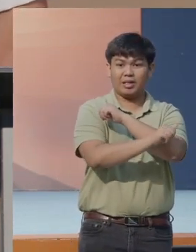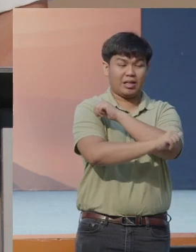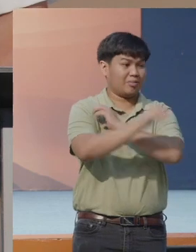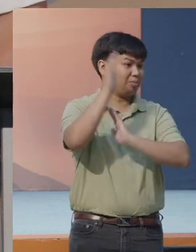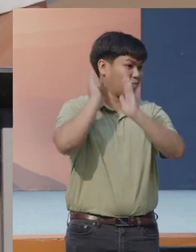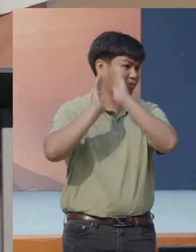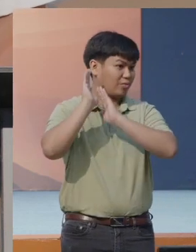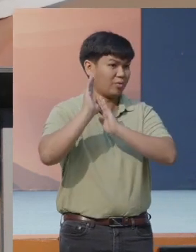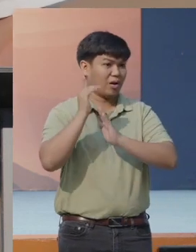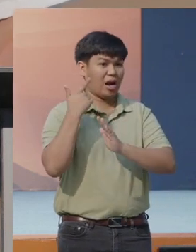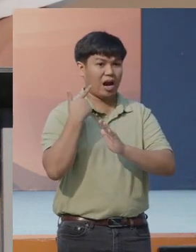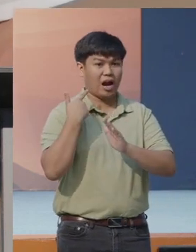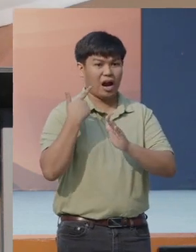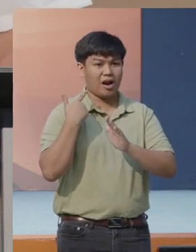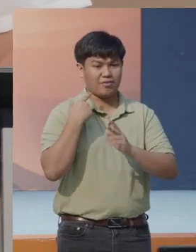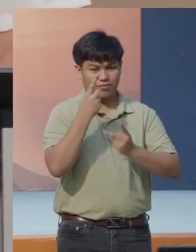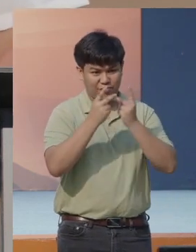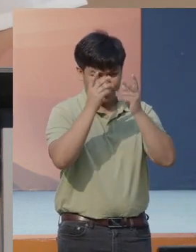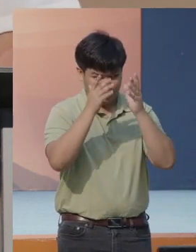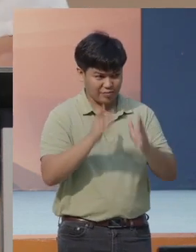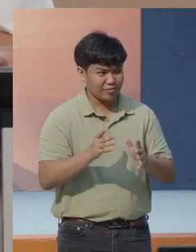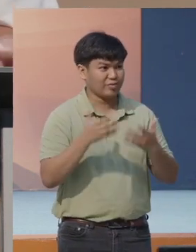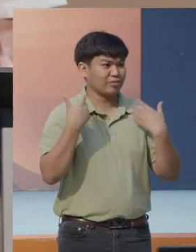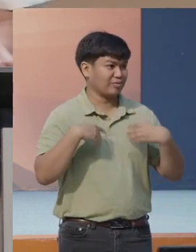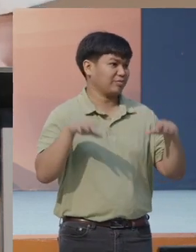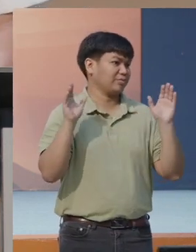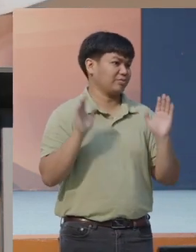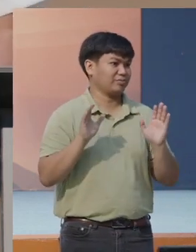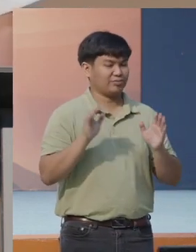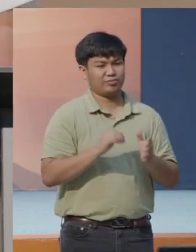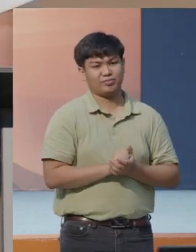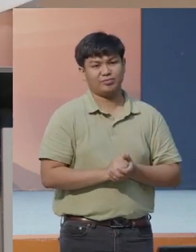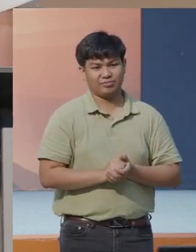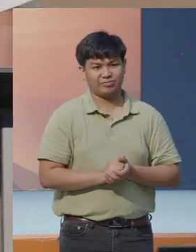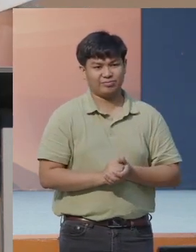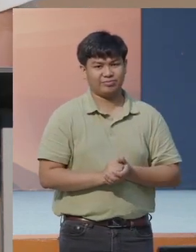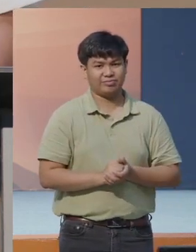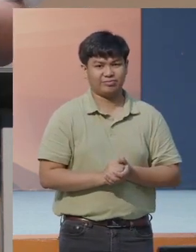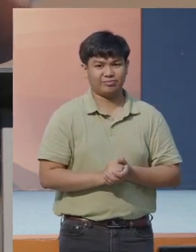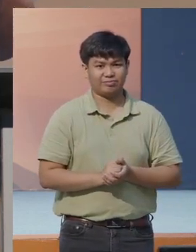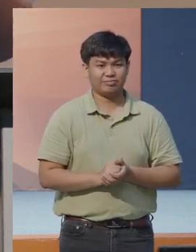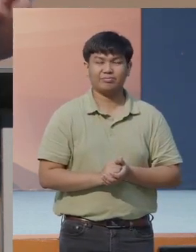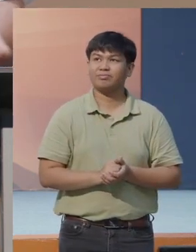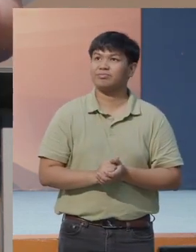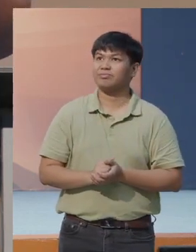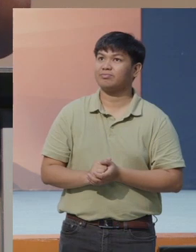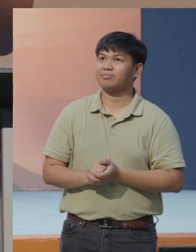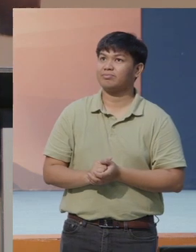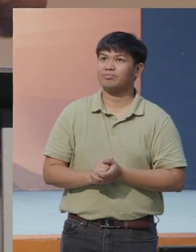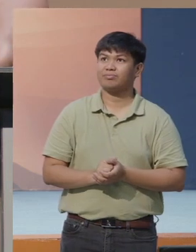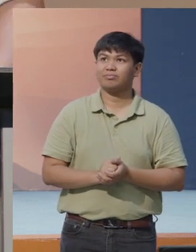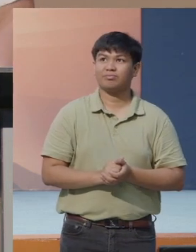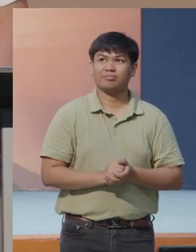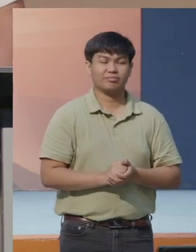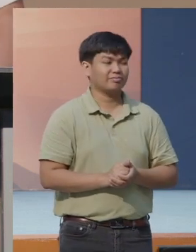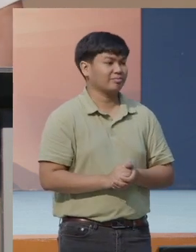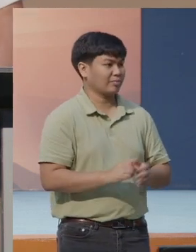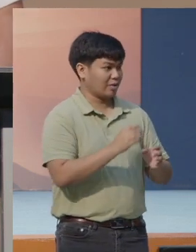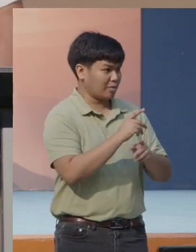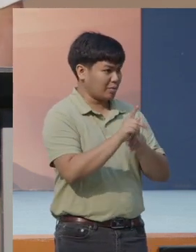Alagad na ng Diyos mismo, anghel na mismo, a spiritual being, are the persons that you are caring